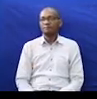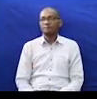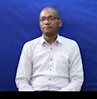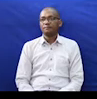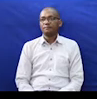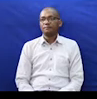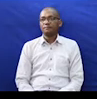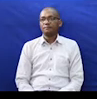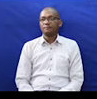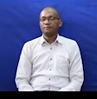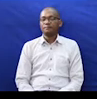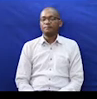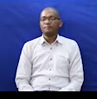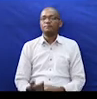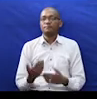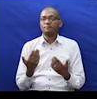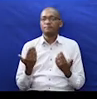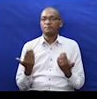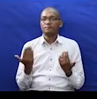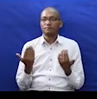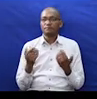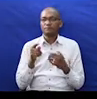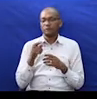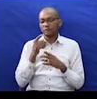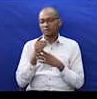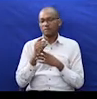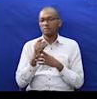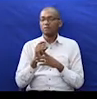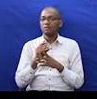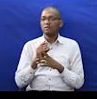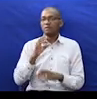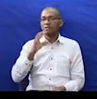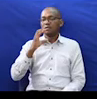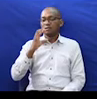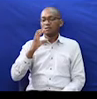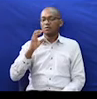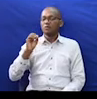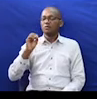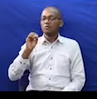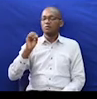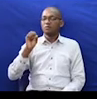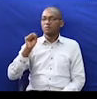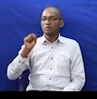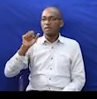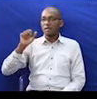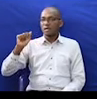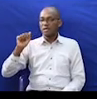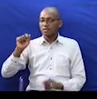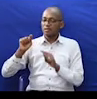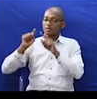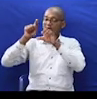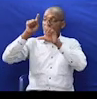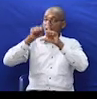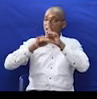1, find cosine of the angle A. Number 2, the sine of the angle A. Number